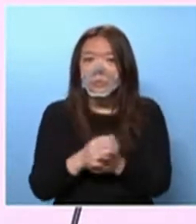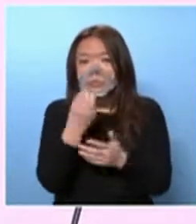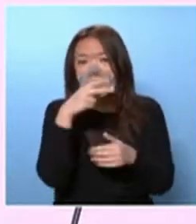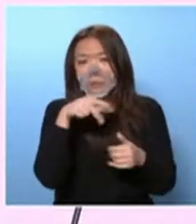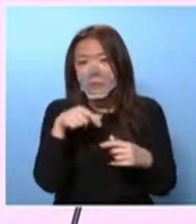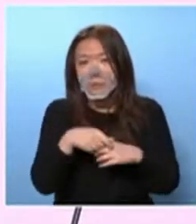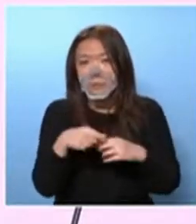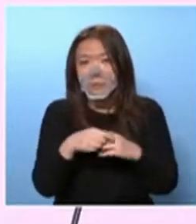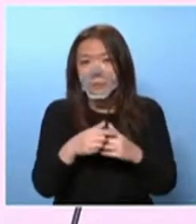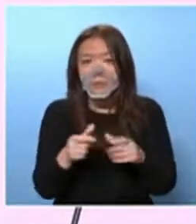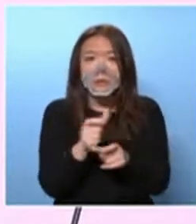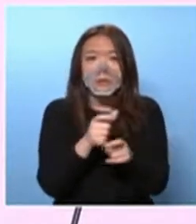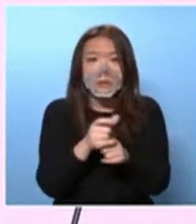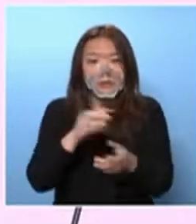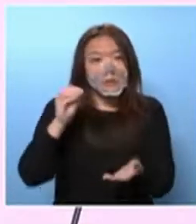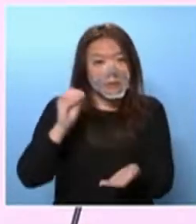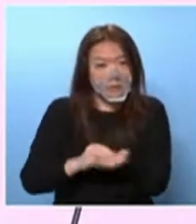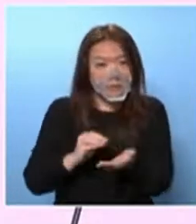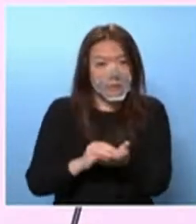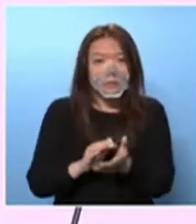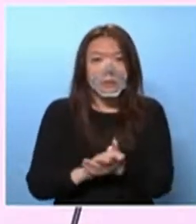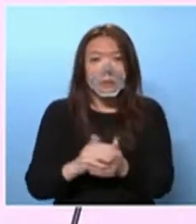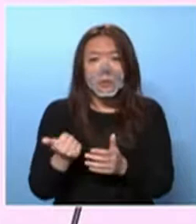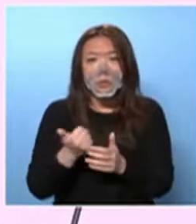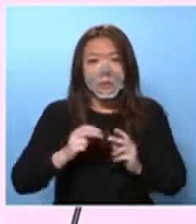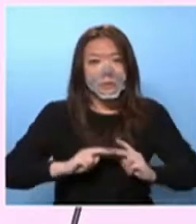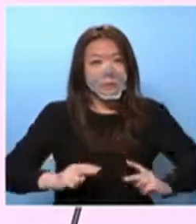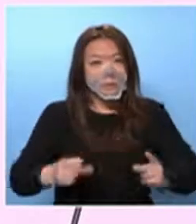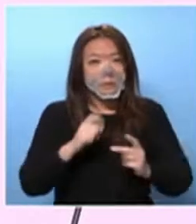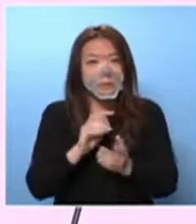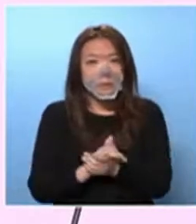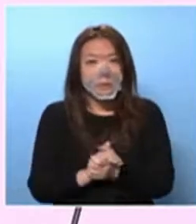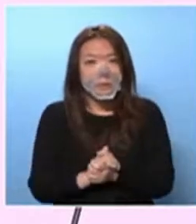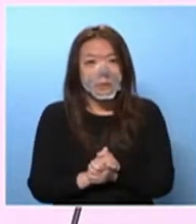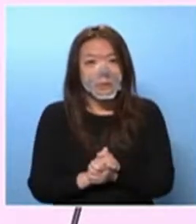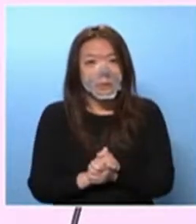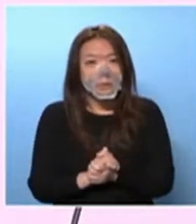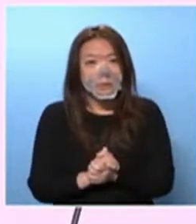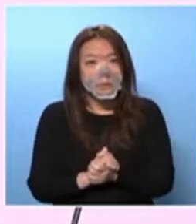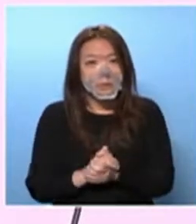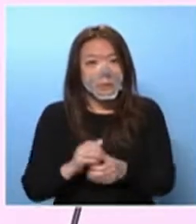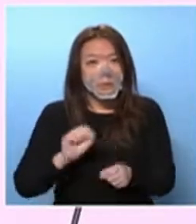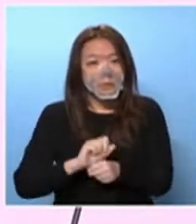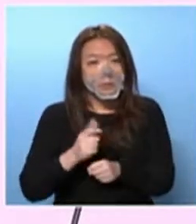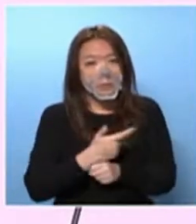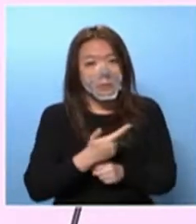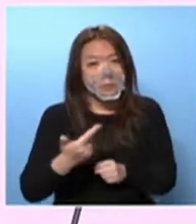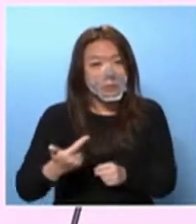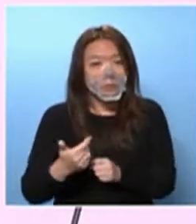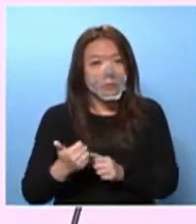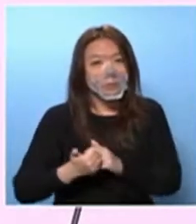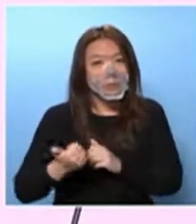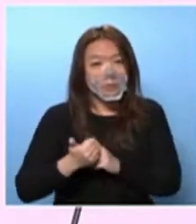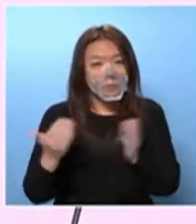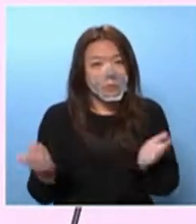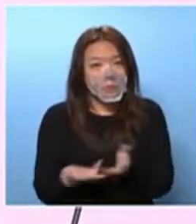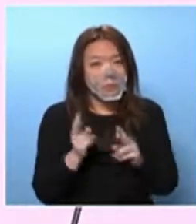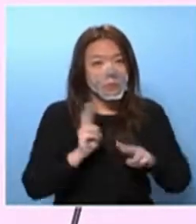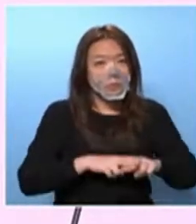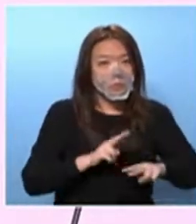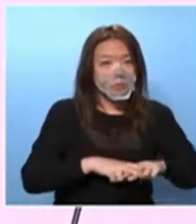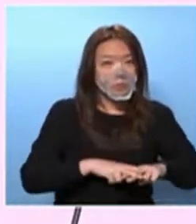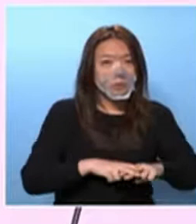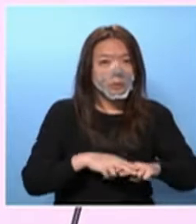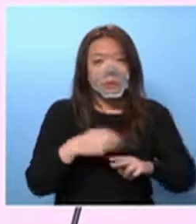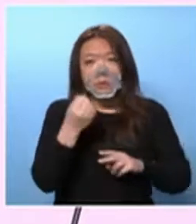in terms of type of investment products, risk management tool, appropriate corporate financing, arrangement, treasury management needs, etc. By doing so, we can